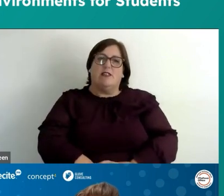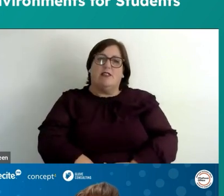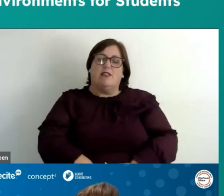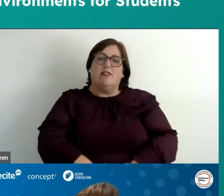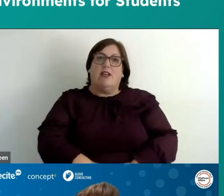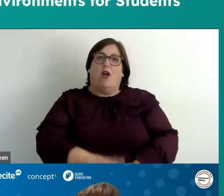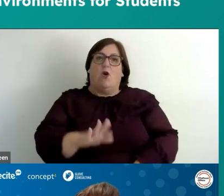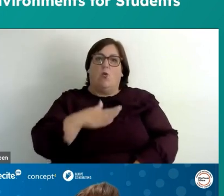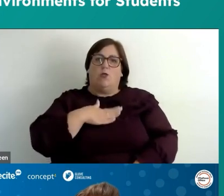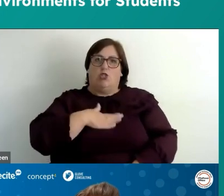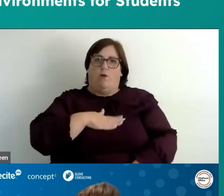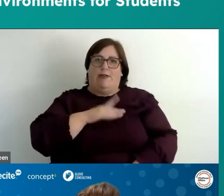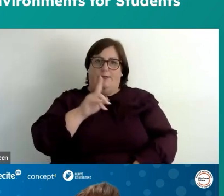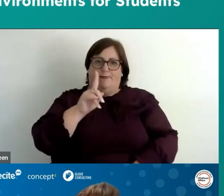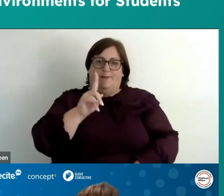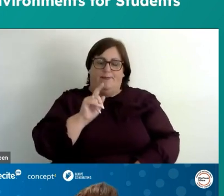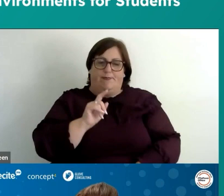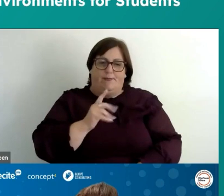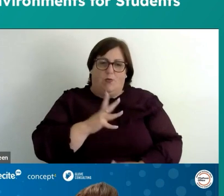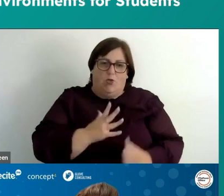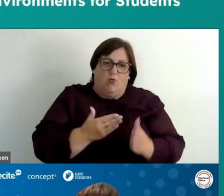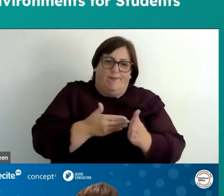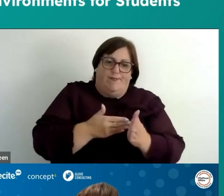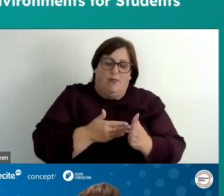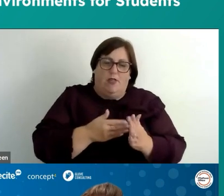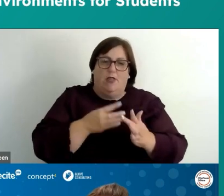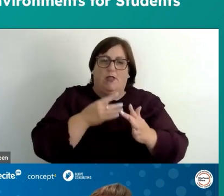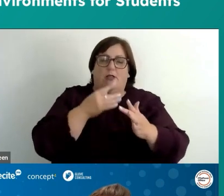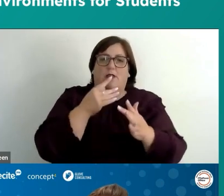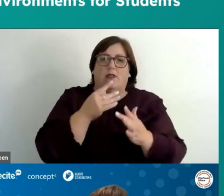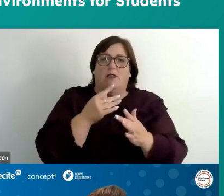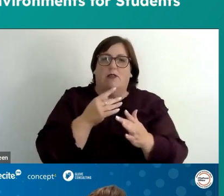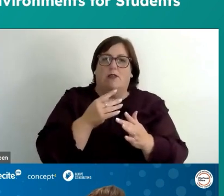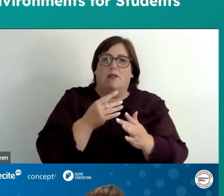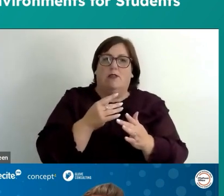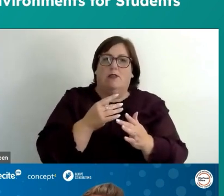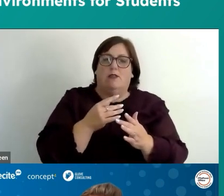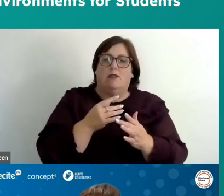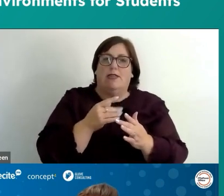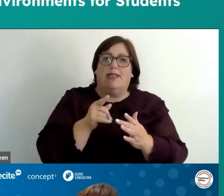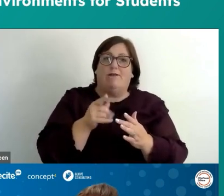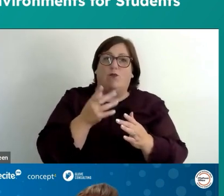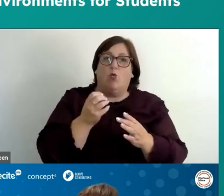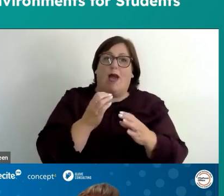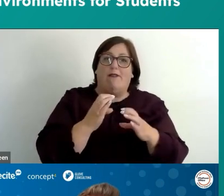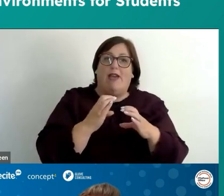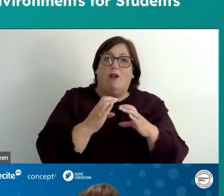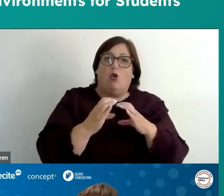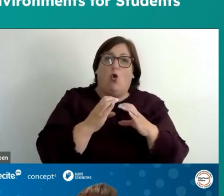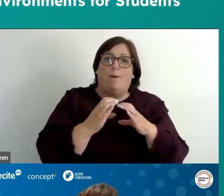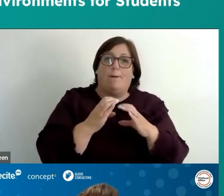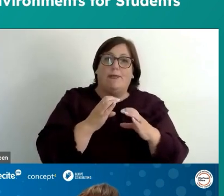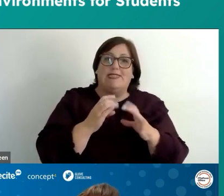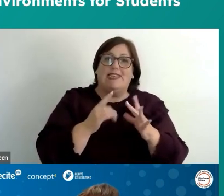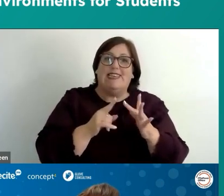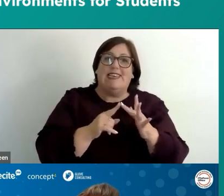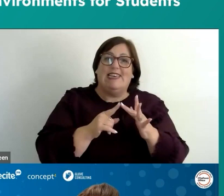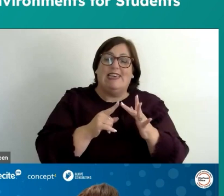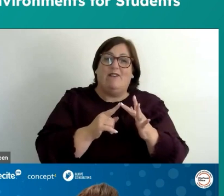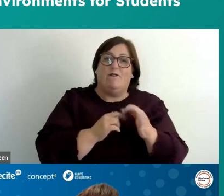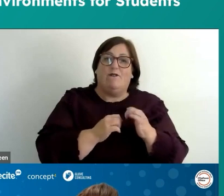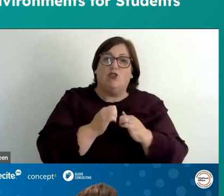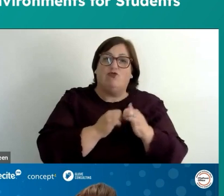Yeah, sorry, just to dip in there as well. I referred to my point about do you have a comms infrastructure that allows you to be fully